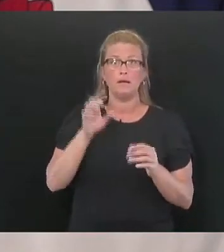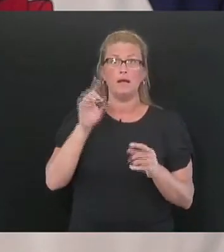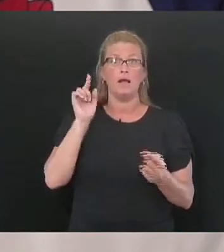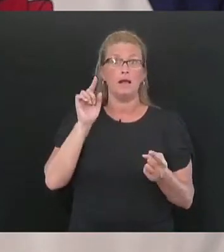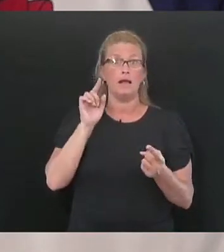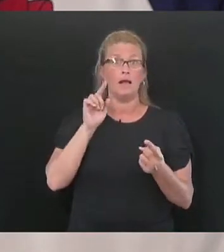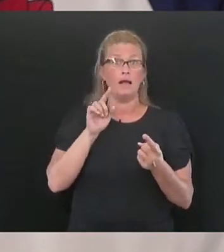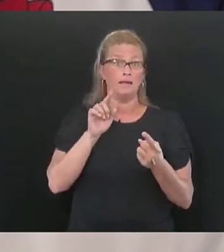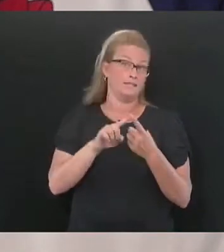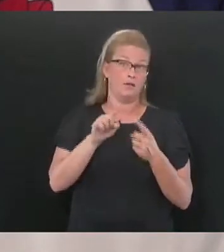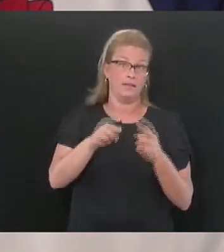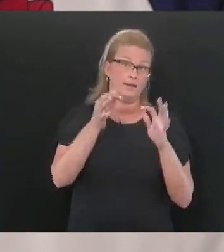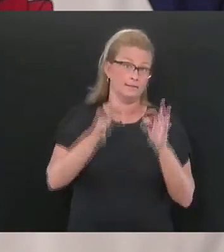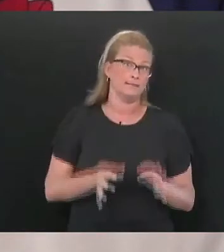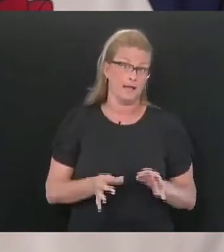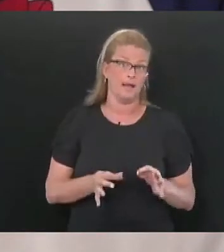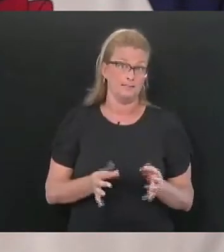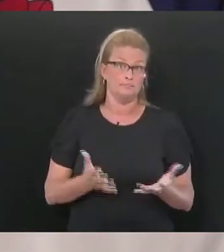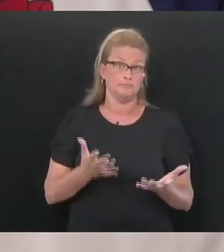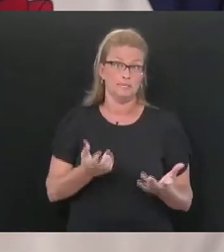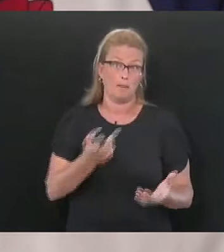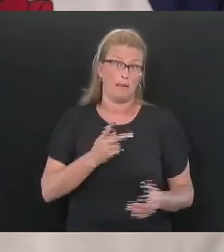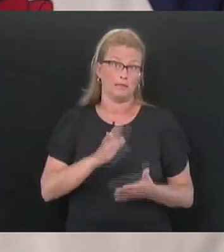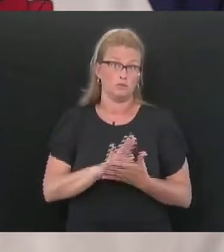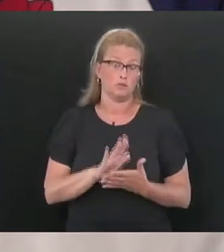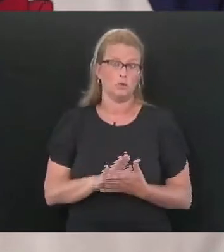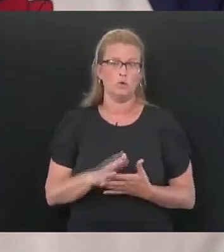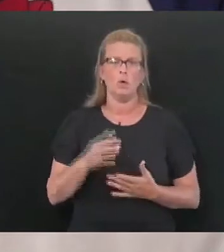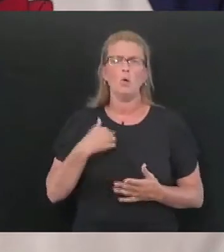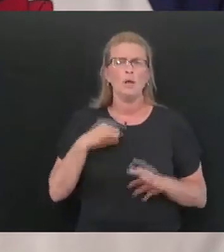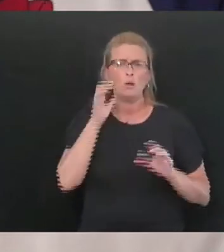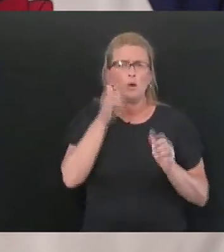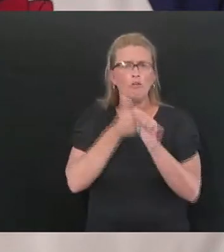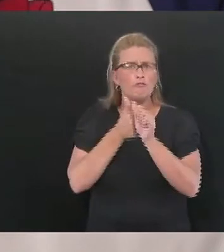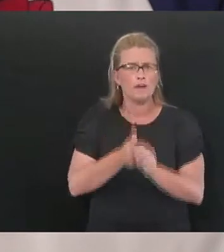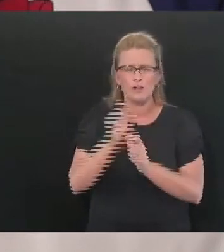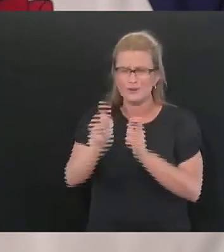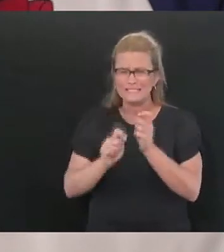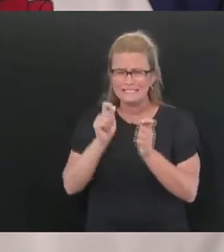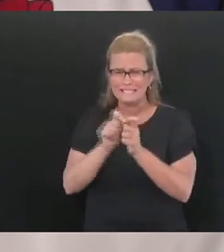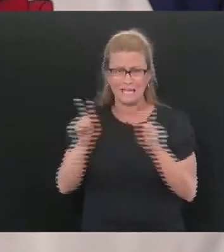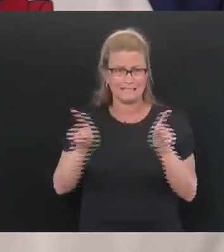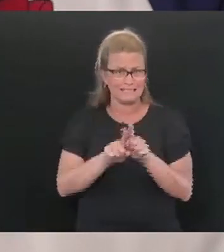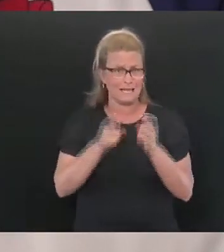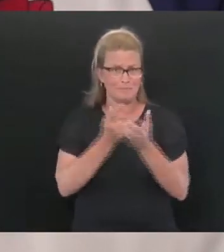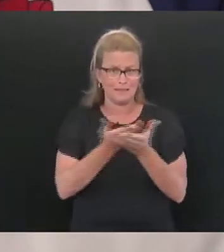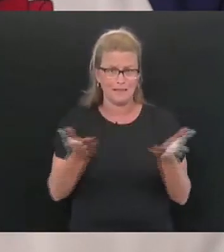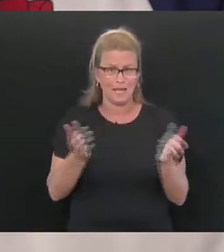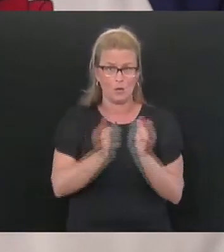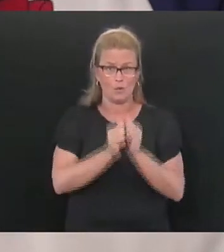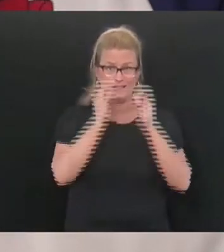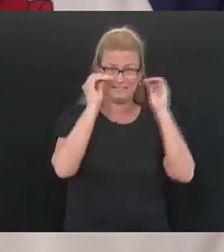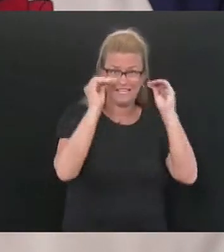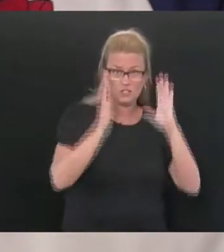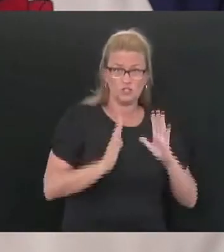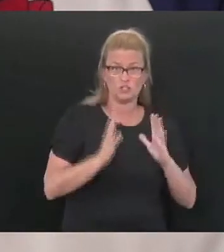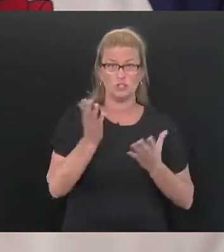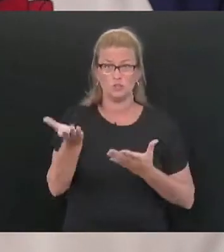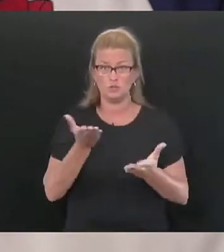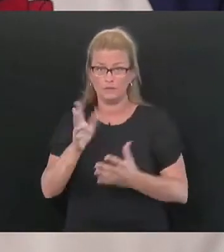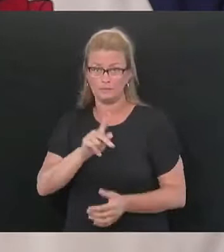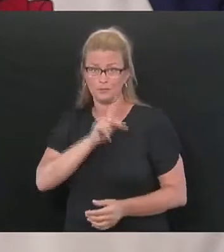come to the school. We will do the exact same thing with our teachers and our service